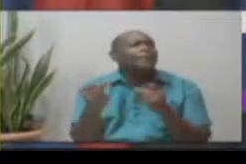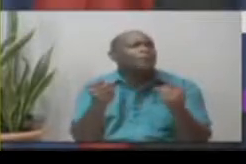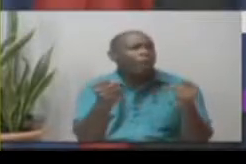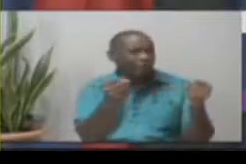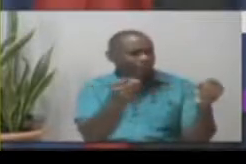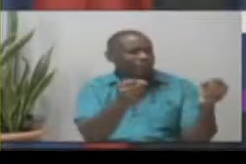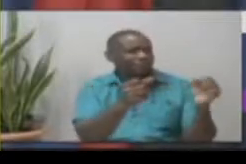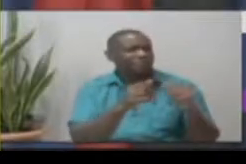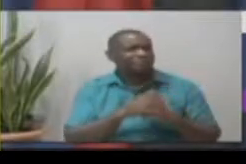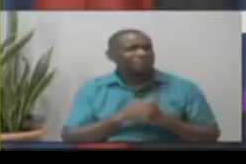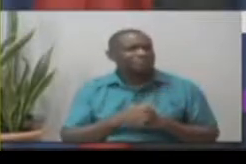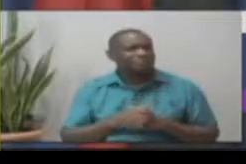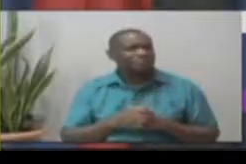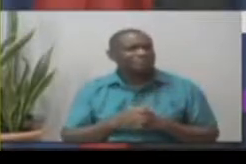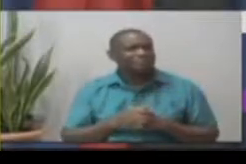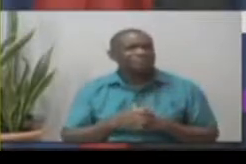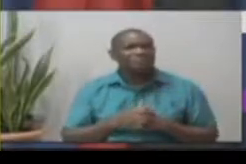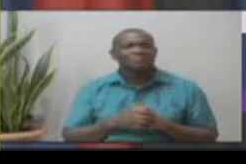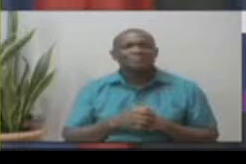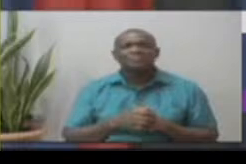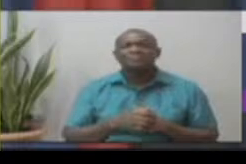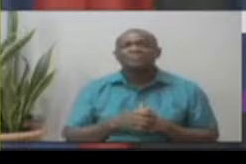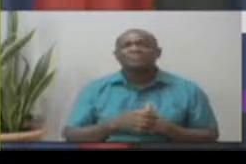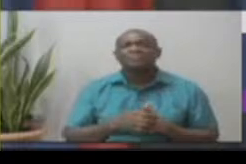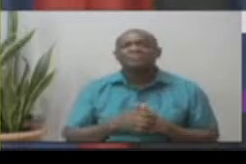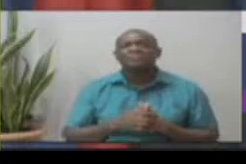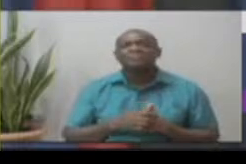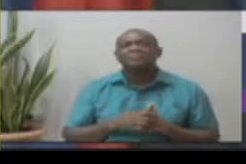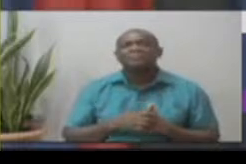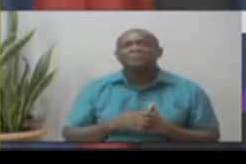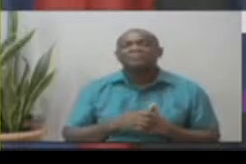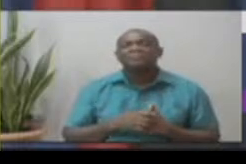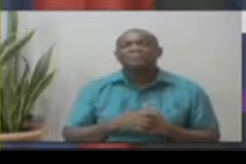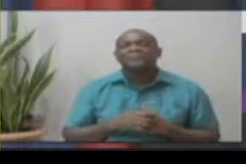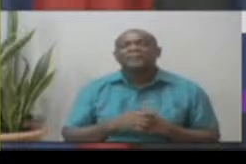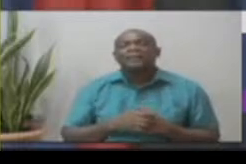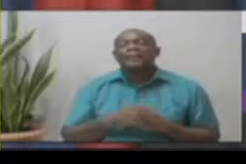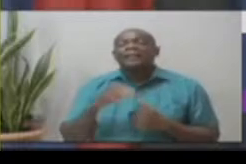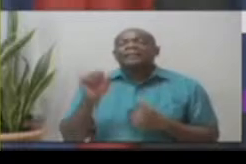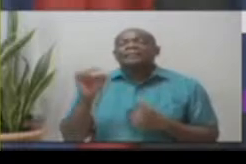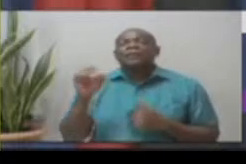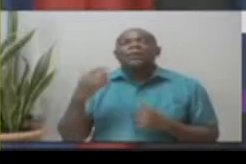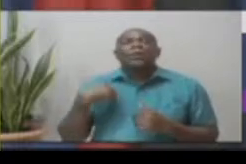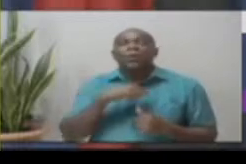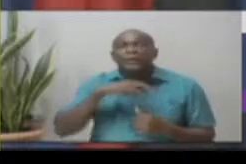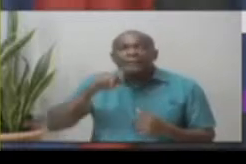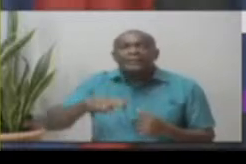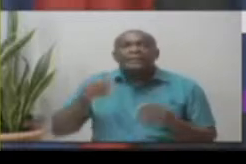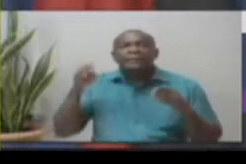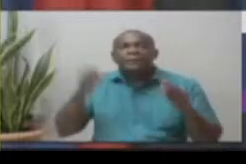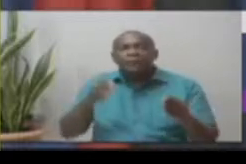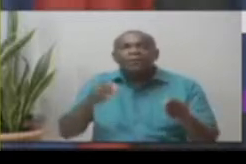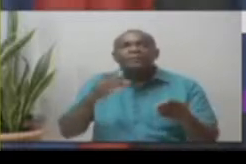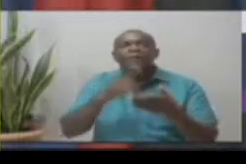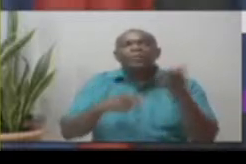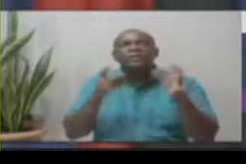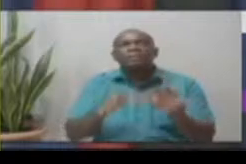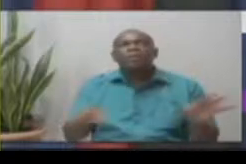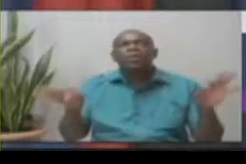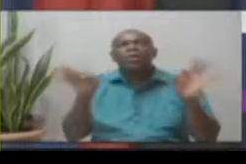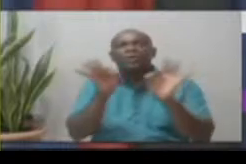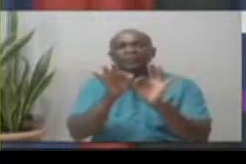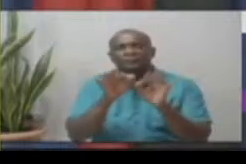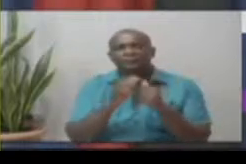So, we have to focus on what really matters. And there are some people in this